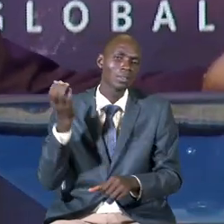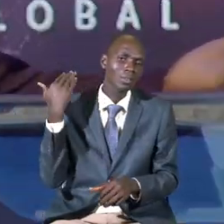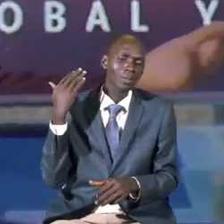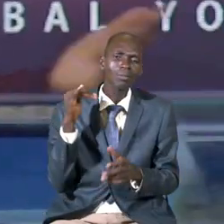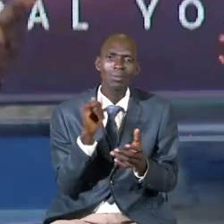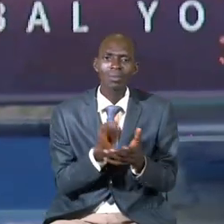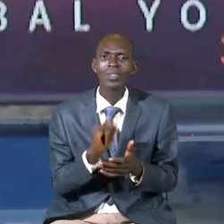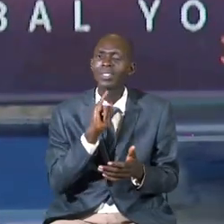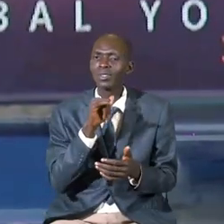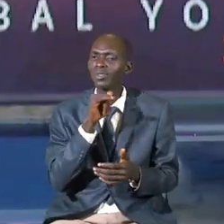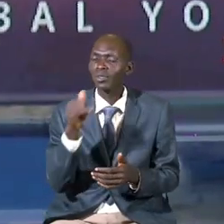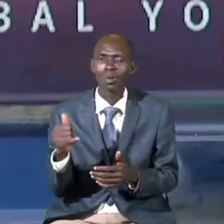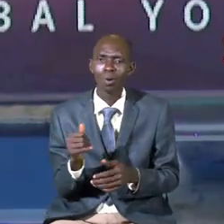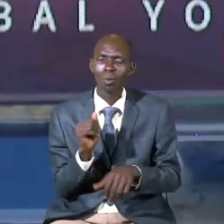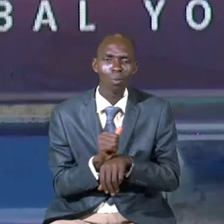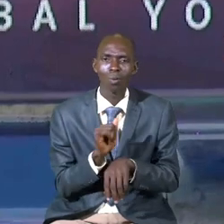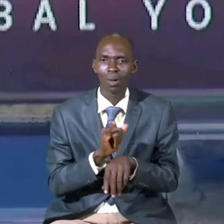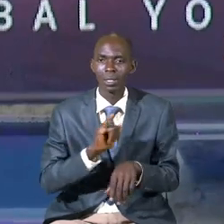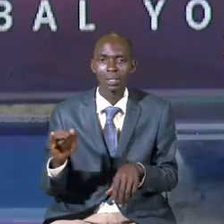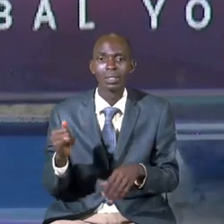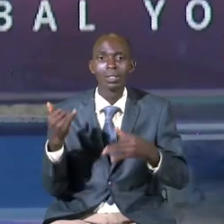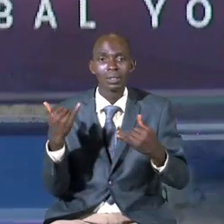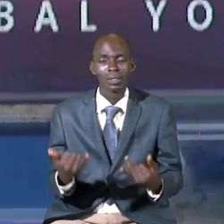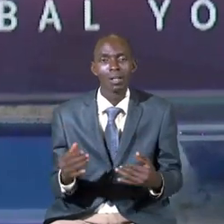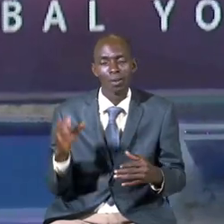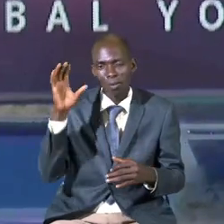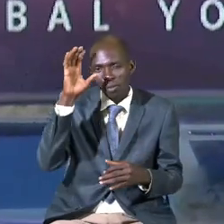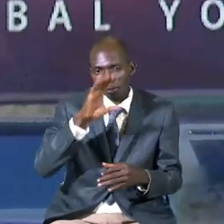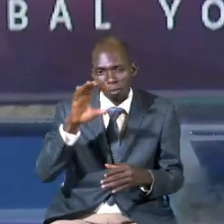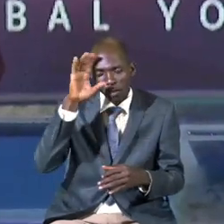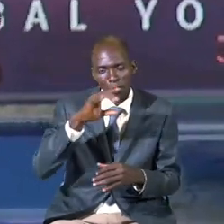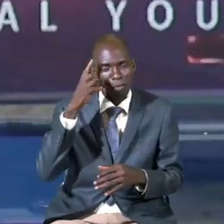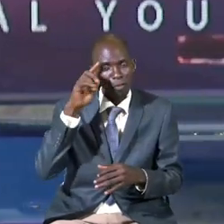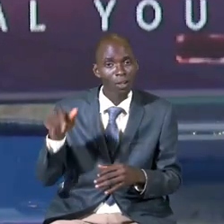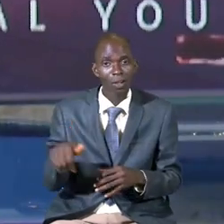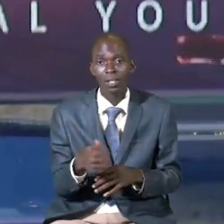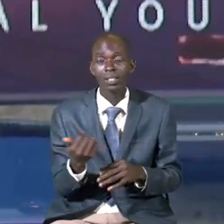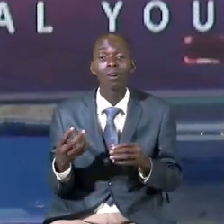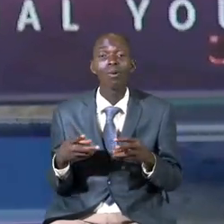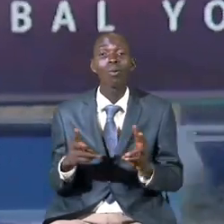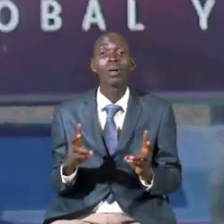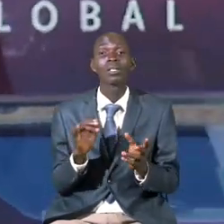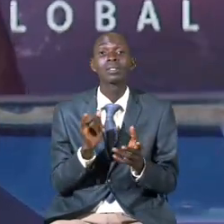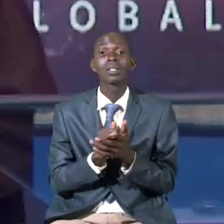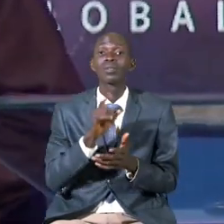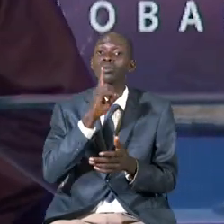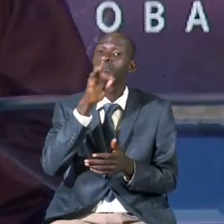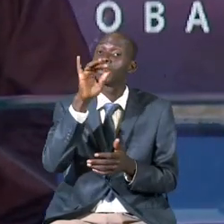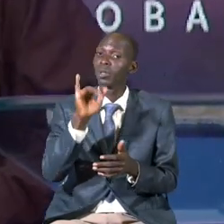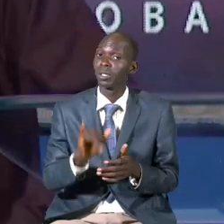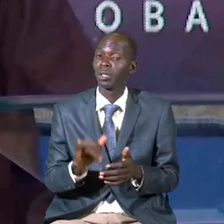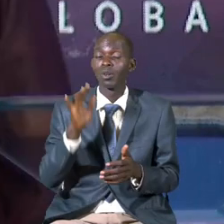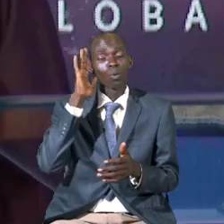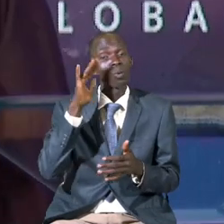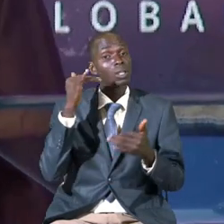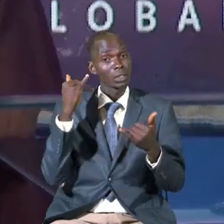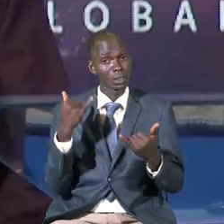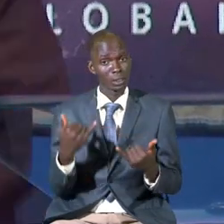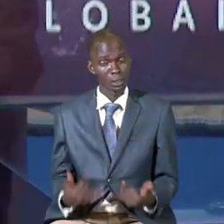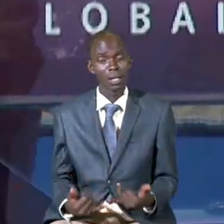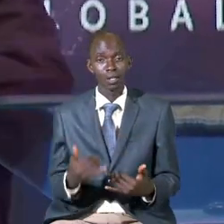was not working and now they devised another thing that really will now drop the